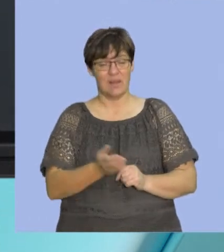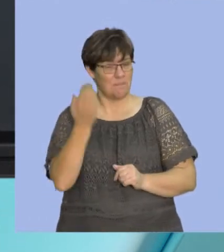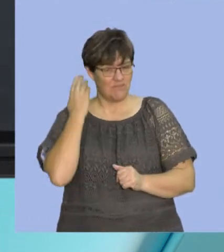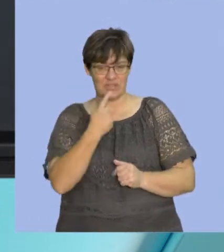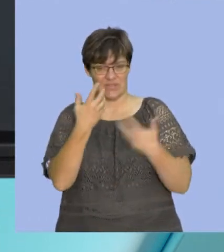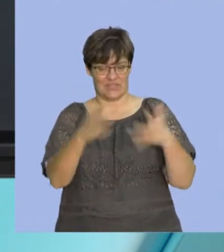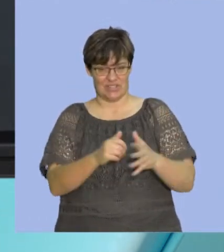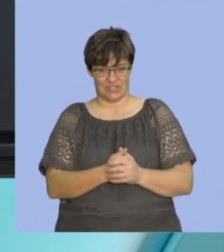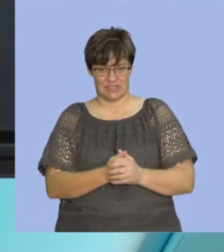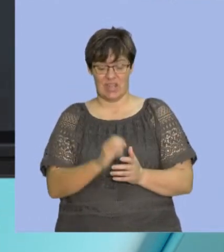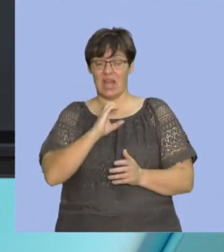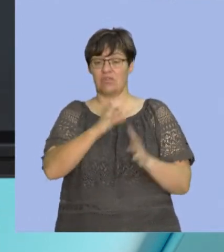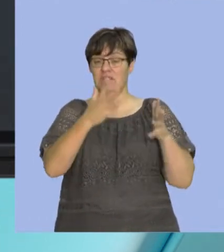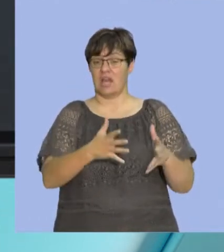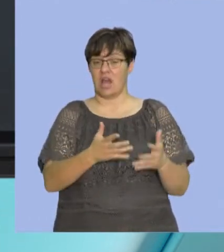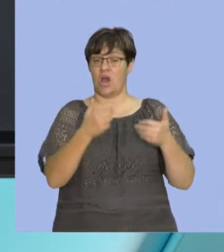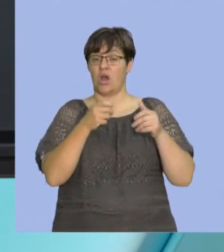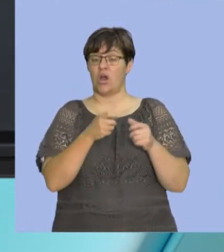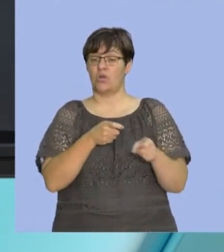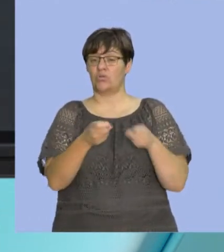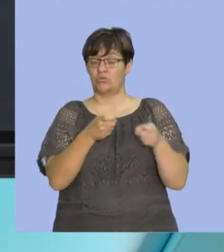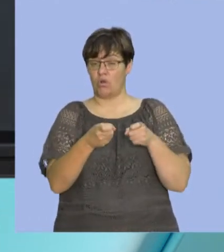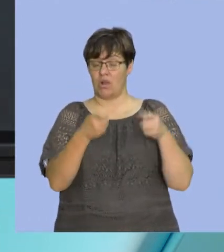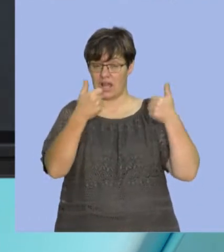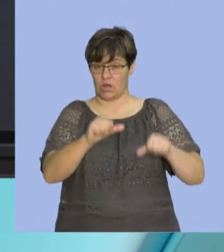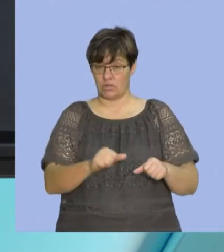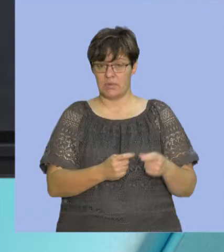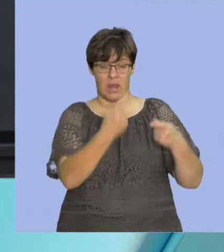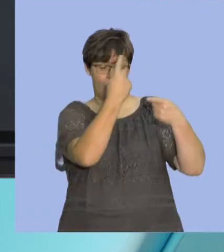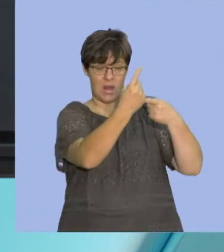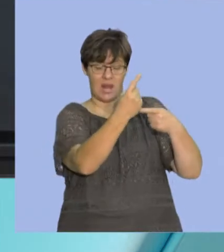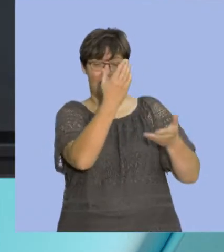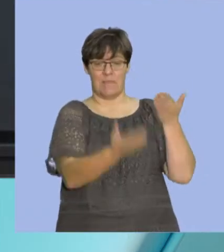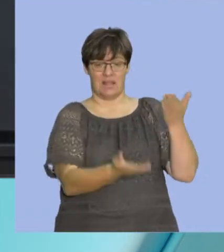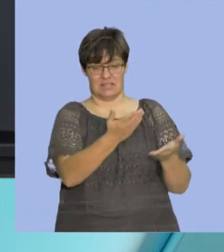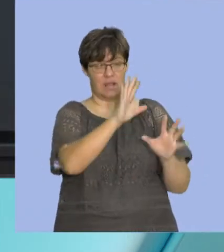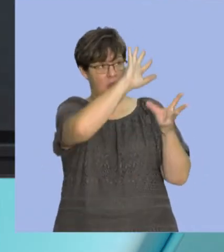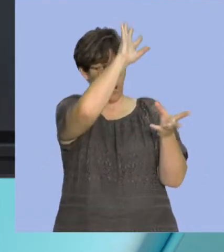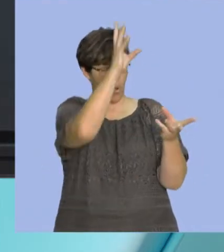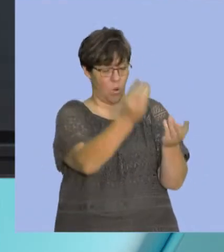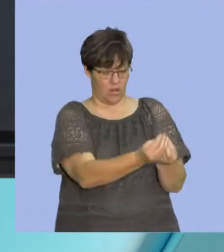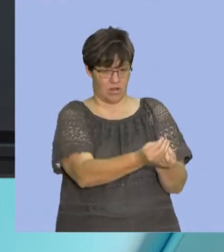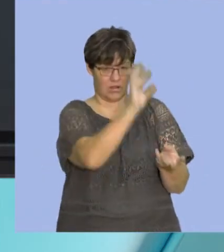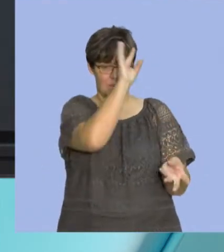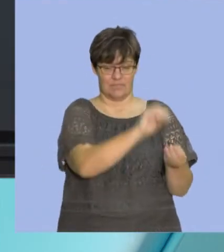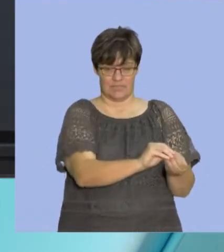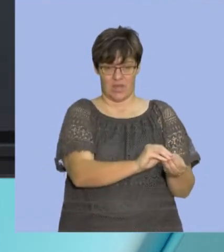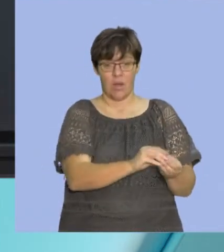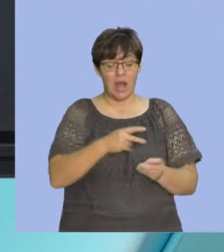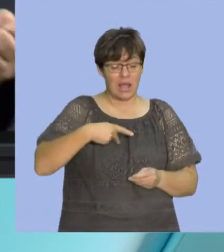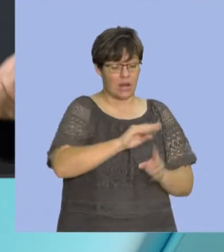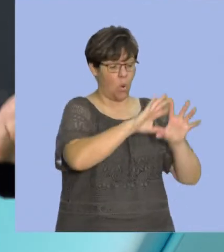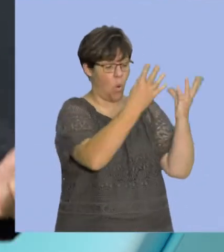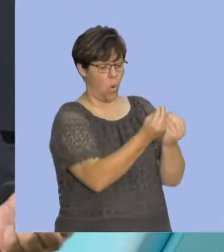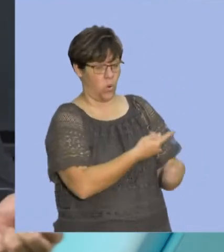on, the creditors control account will show you one balance, the total amount that you are owing to